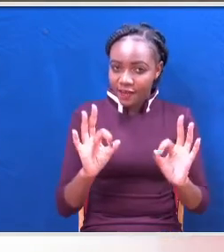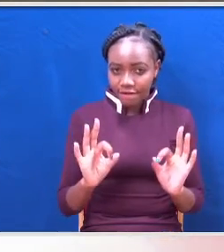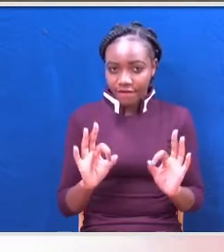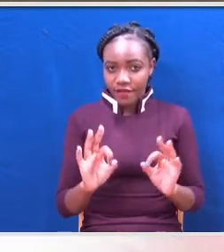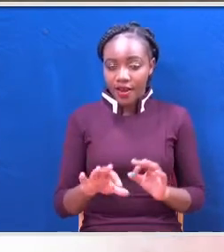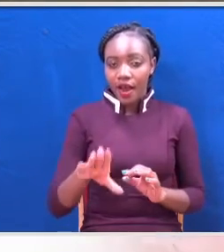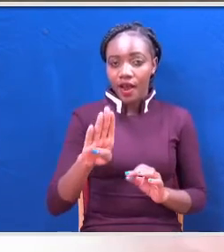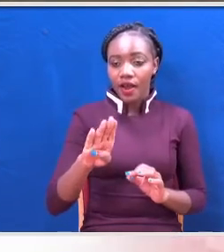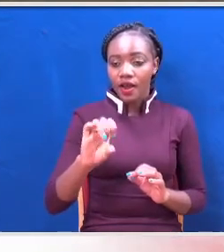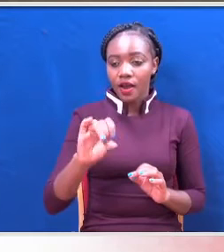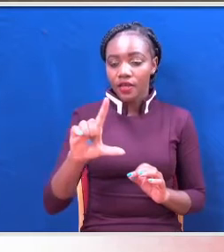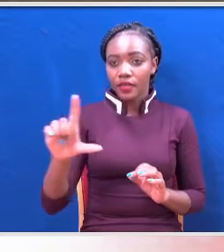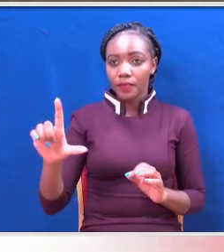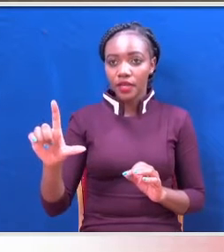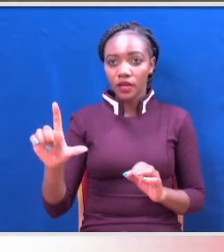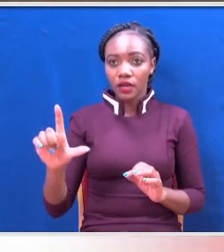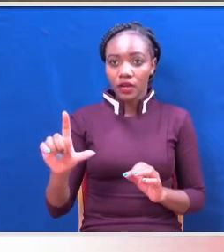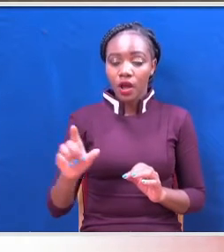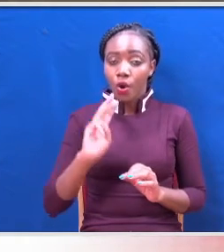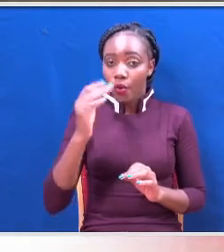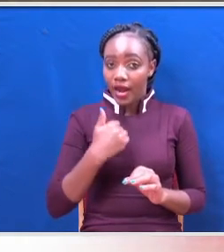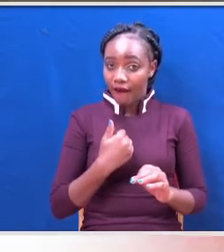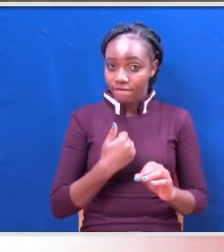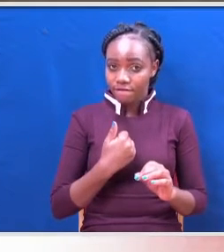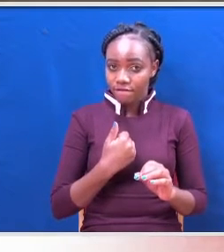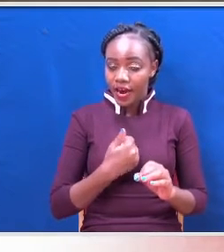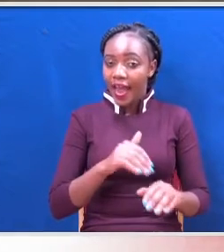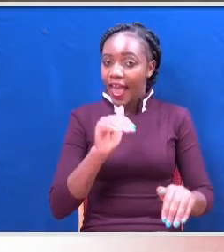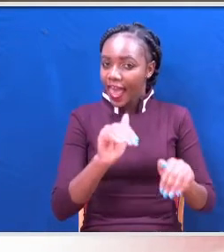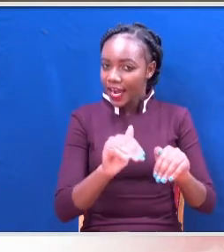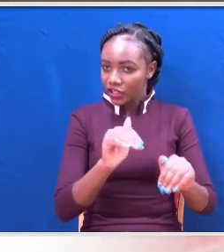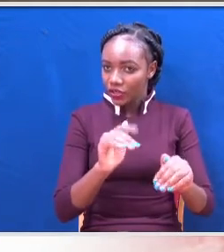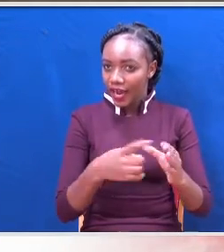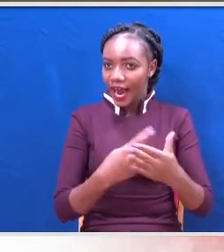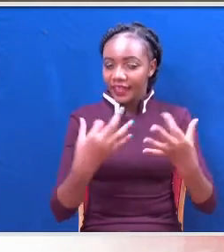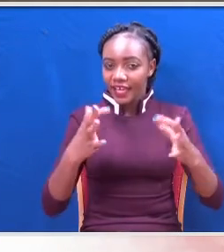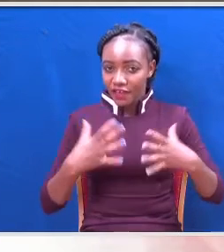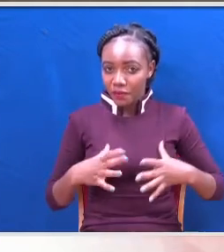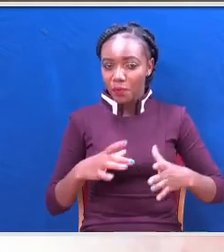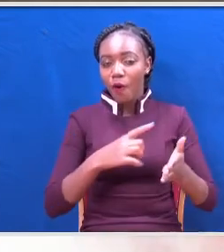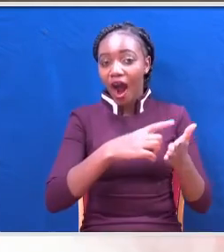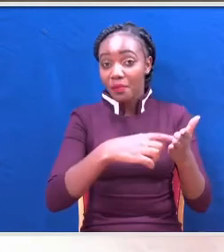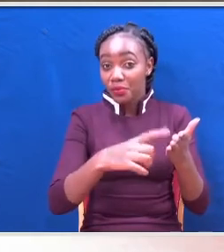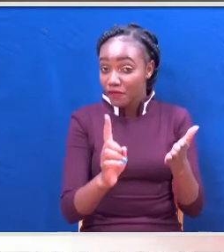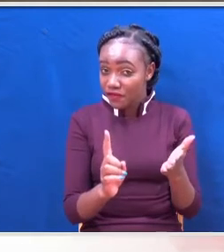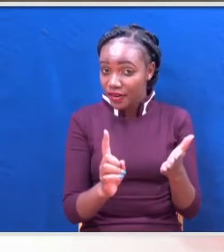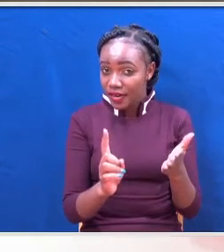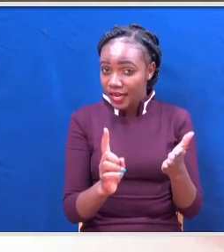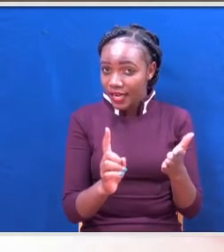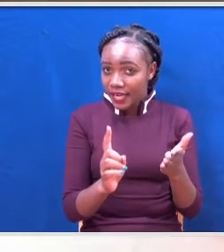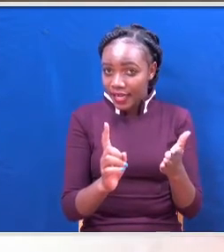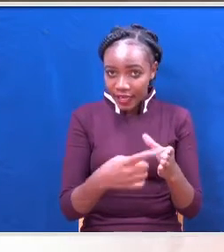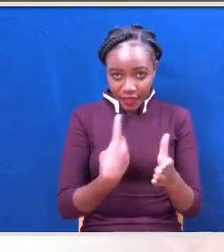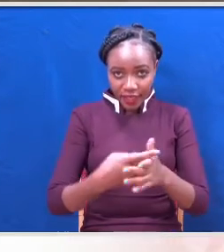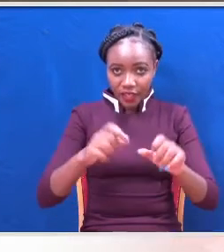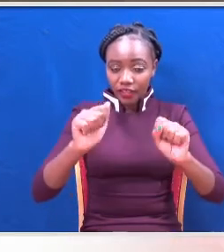is, this bill is going to be taken to a referendum. If the people in the referendum go and pass it and tell you you are going to